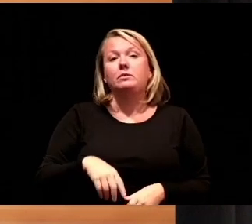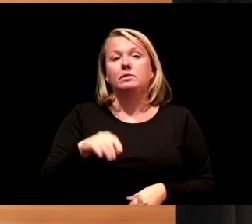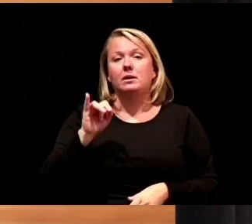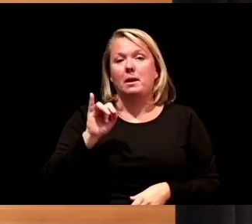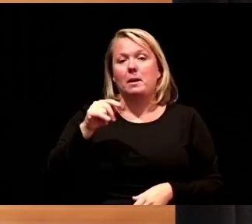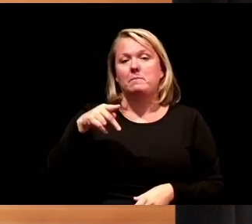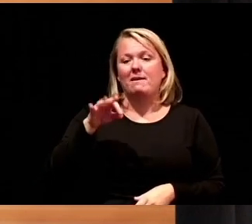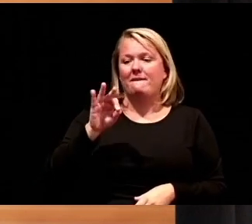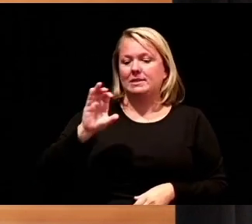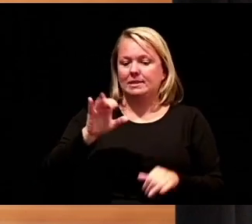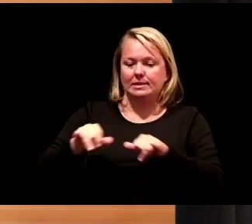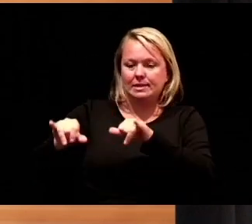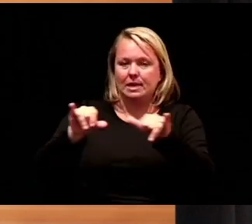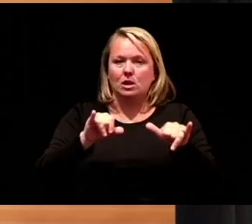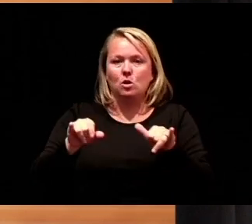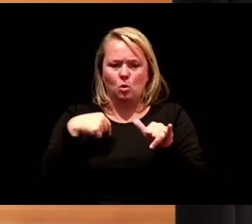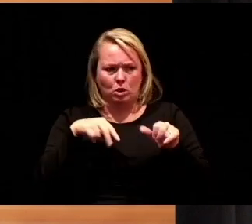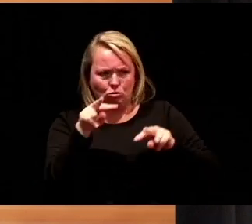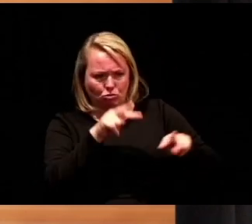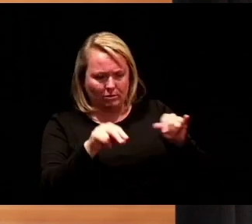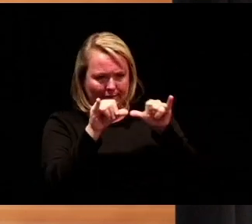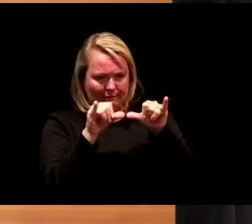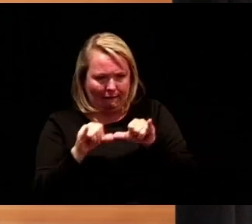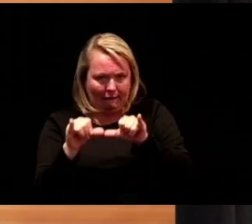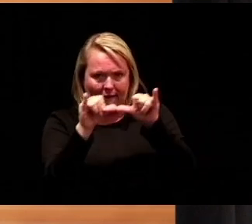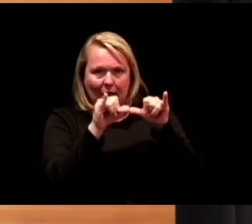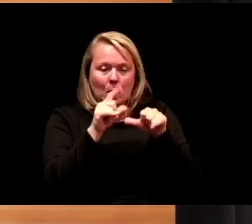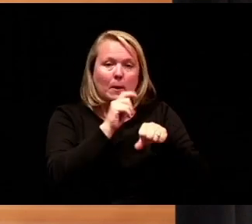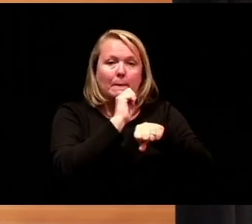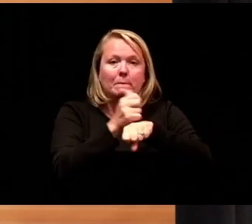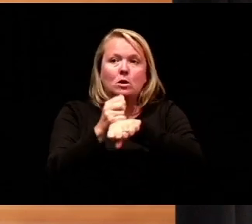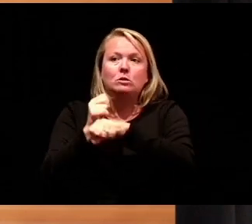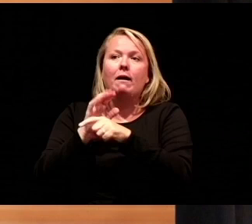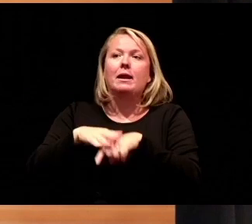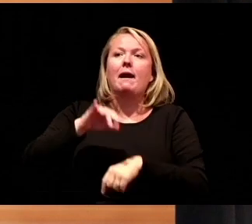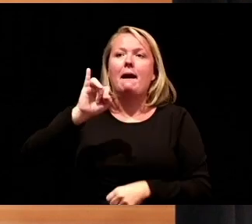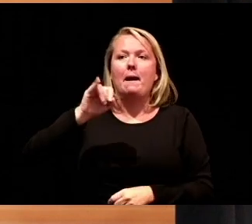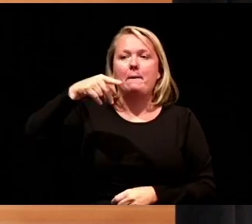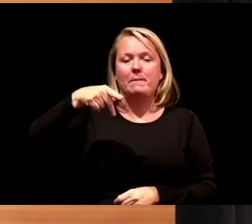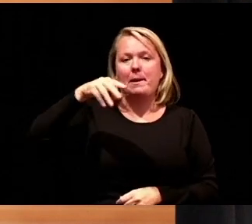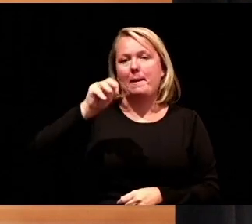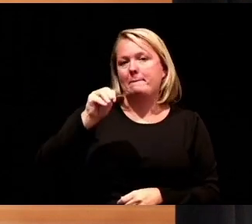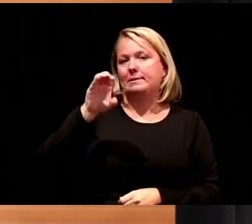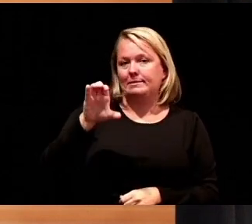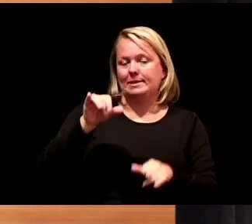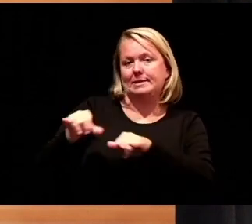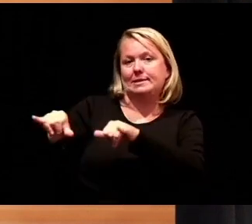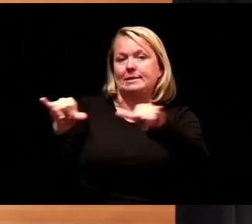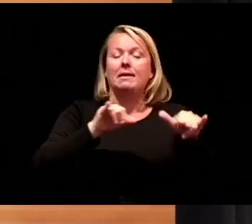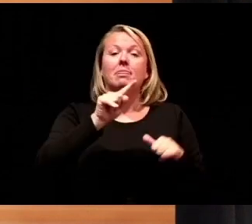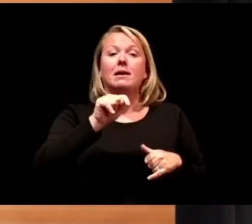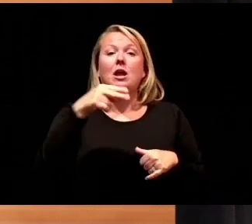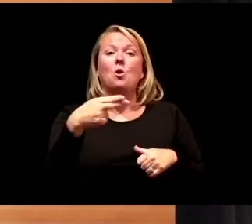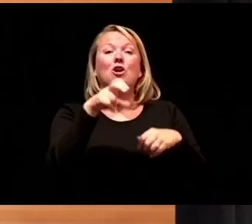2,000 square foot house. There's no reason why 6 people cannot live here. And the property manager ended up saying to them in an